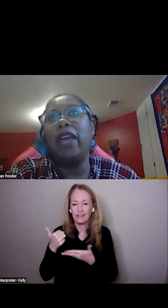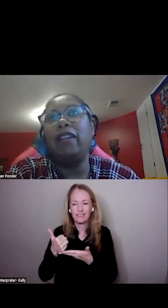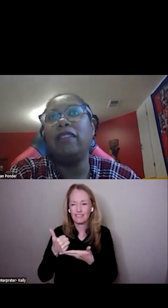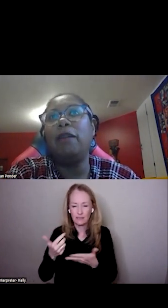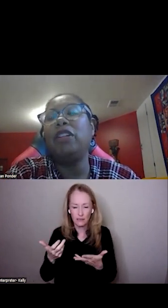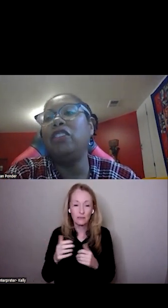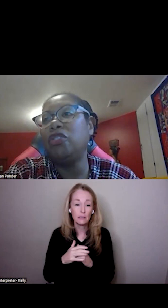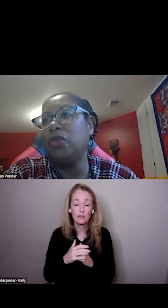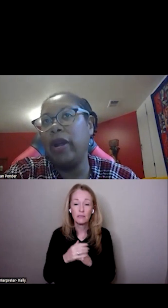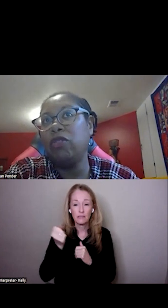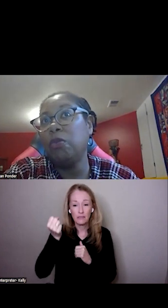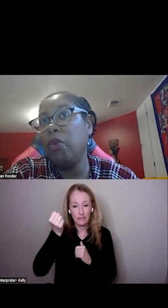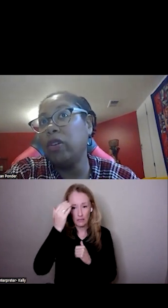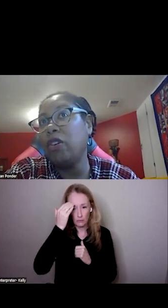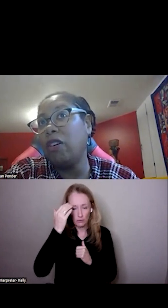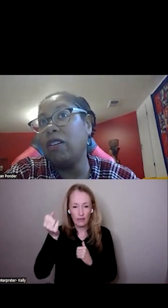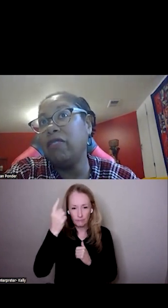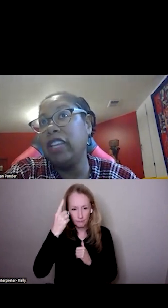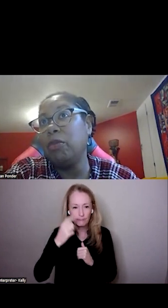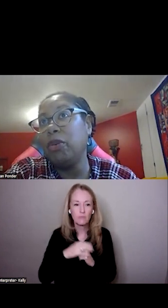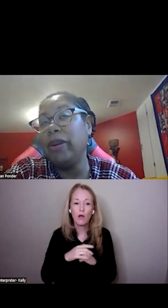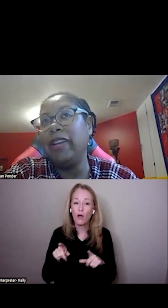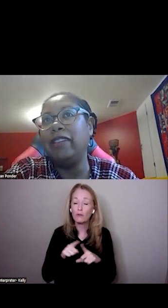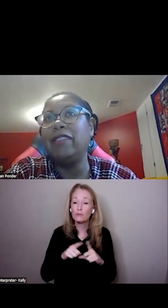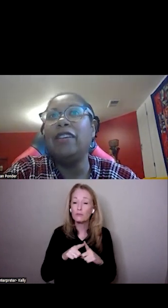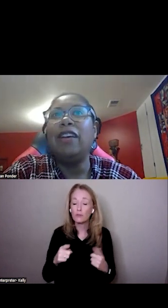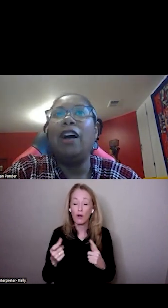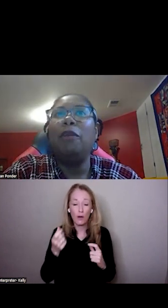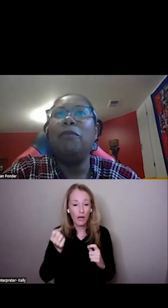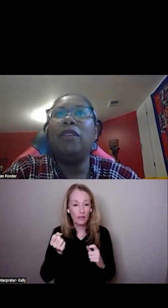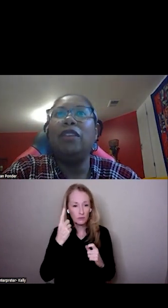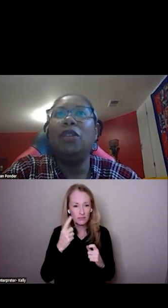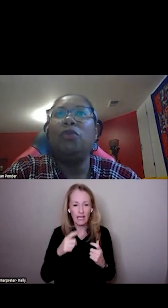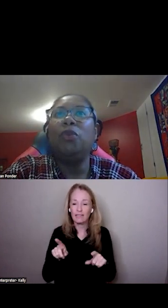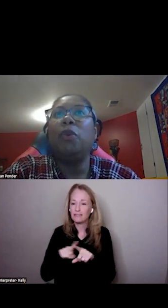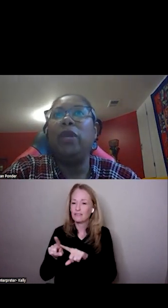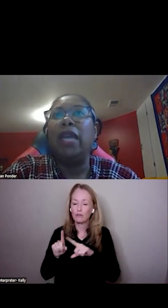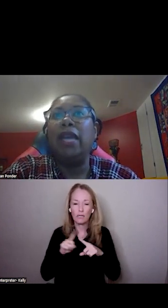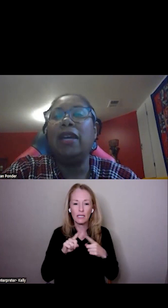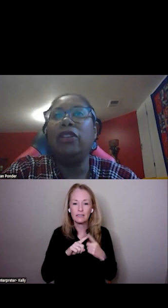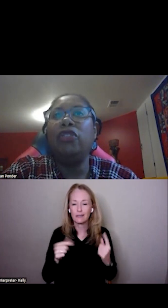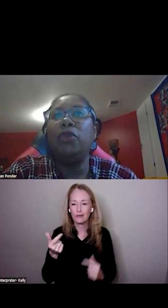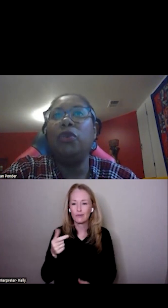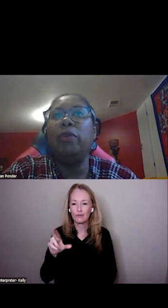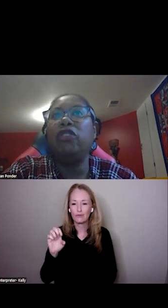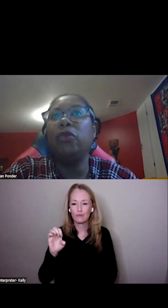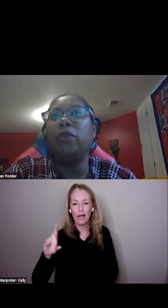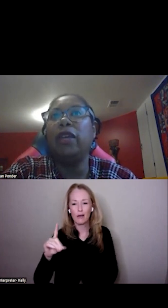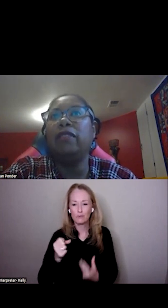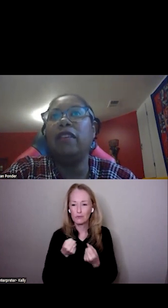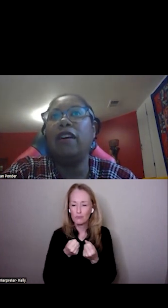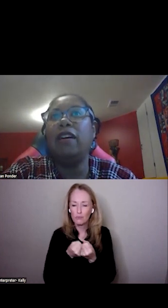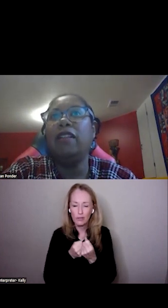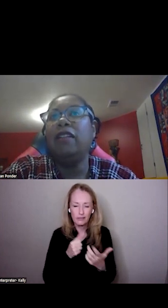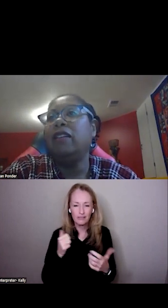sure that additional ground supports are available, and doing what we can to make sure